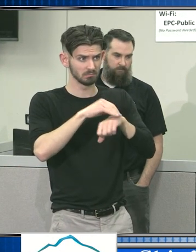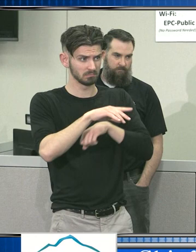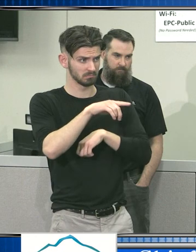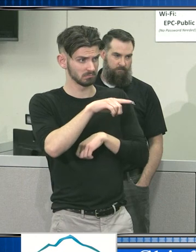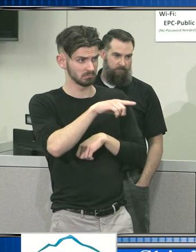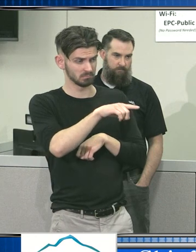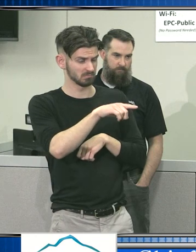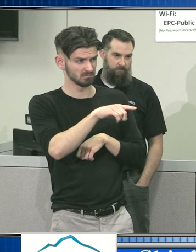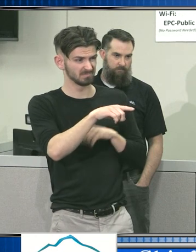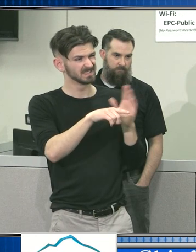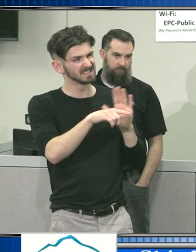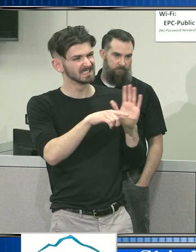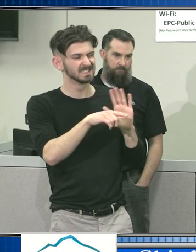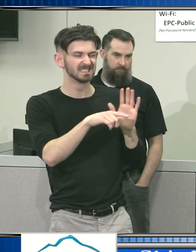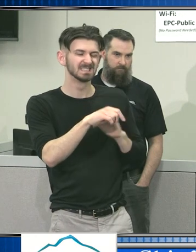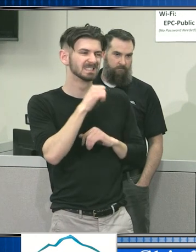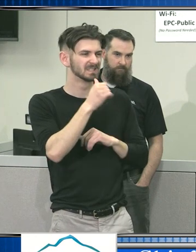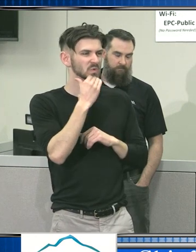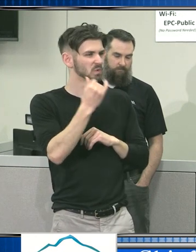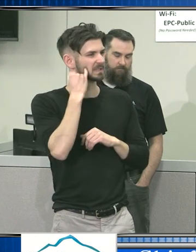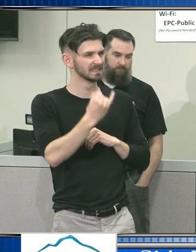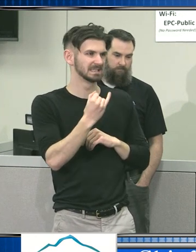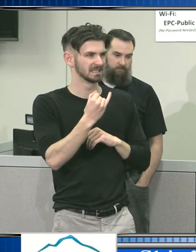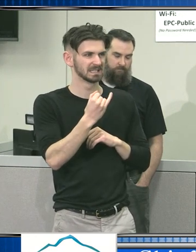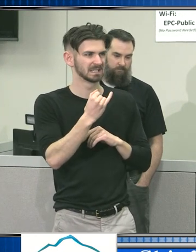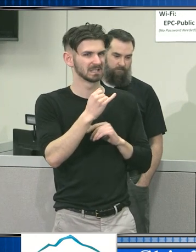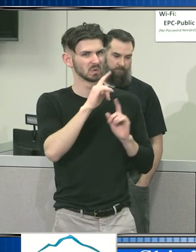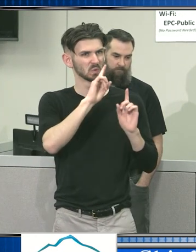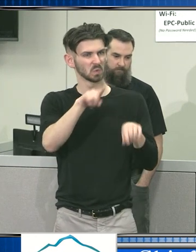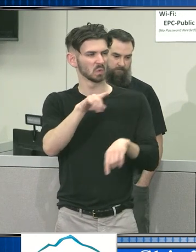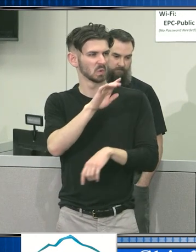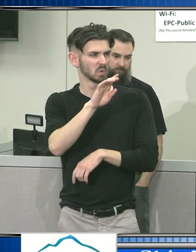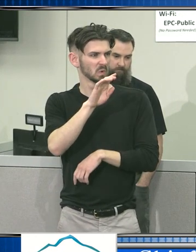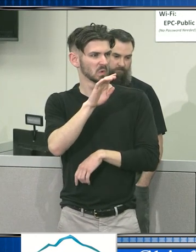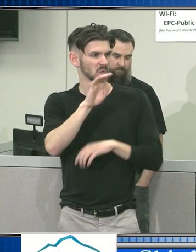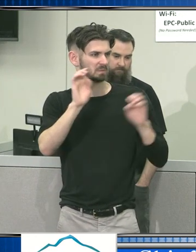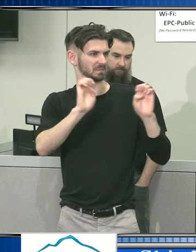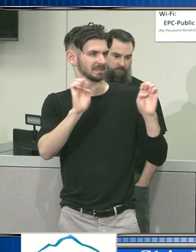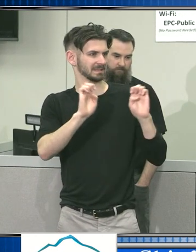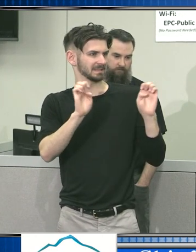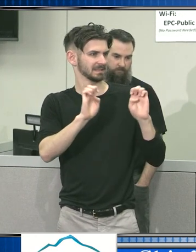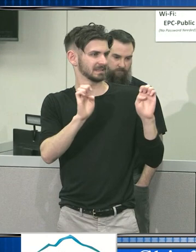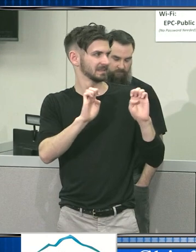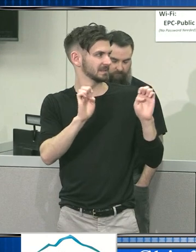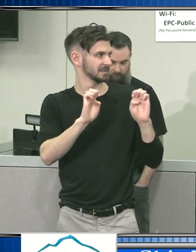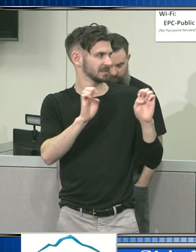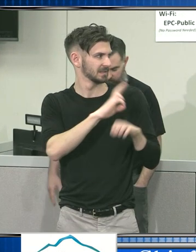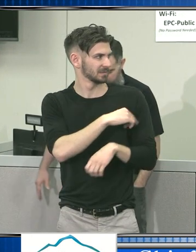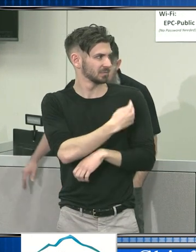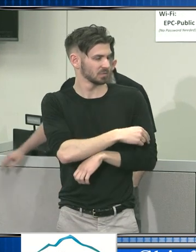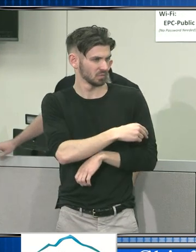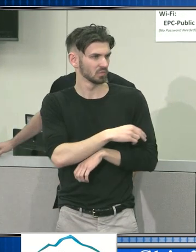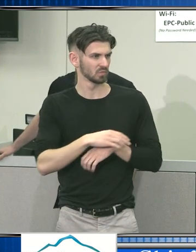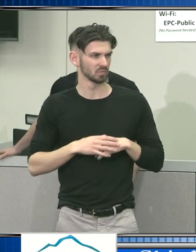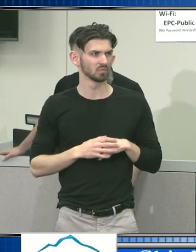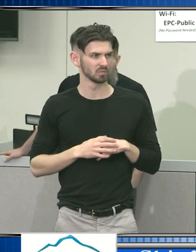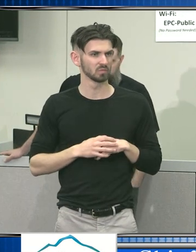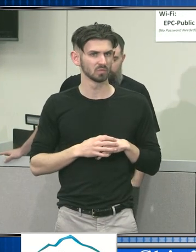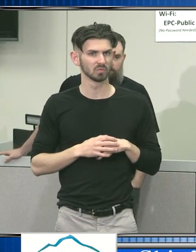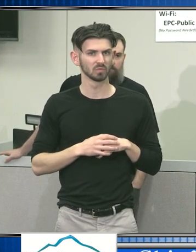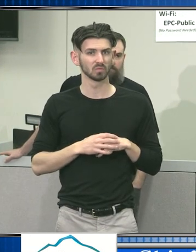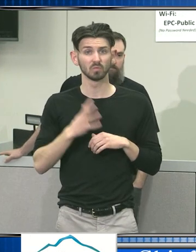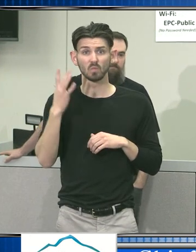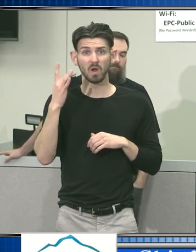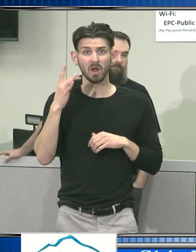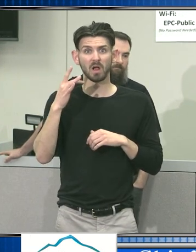advisable for them to go to an emergency department by ambulance. That maintains that equipment and those first responders to go to the next